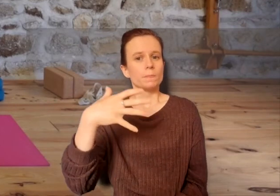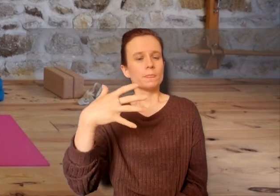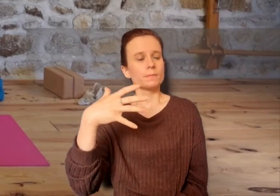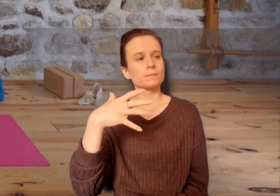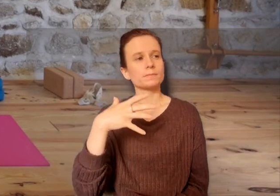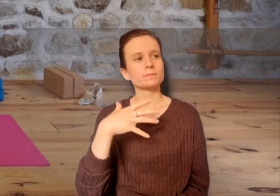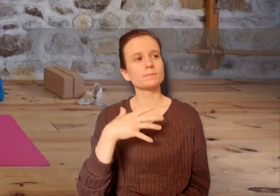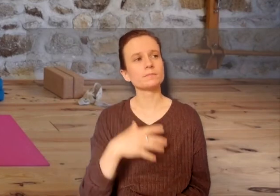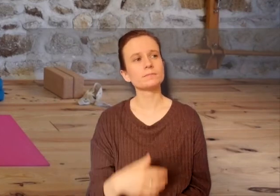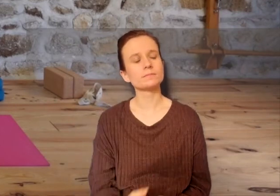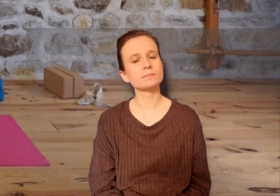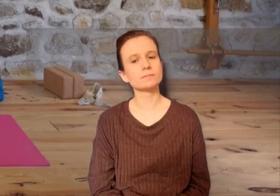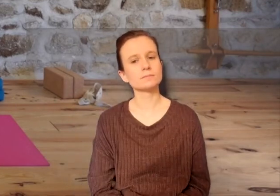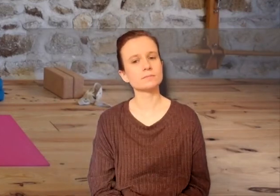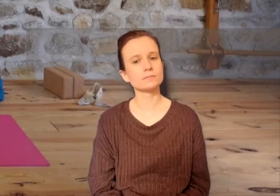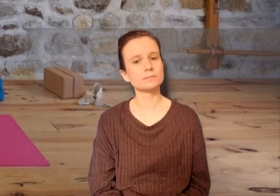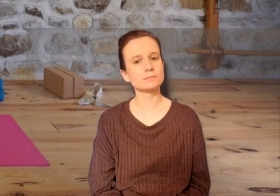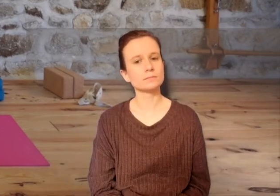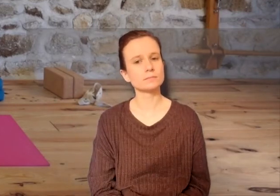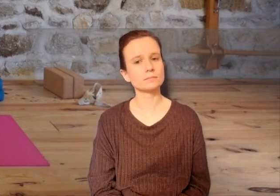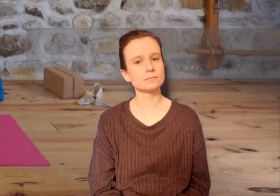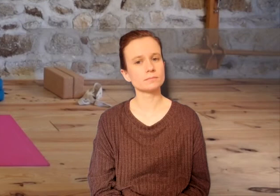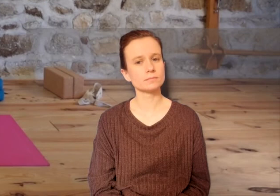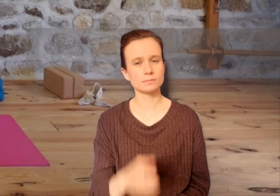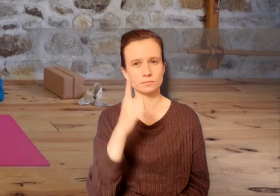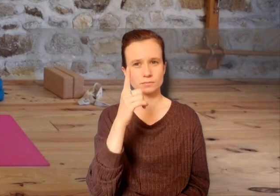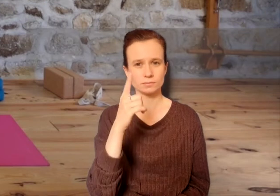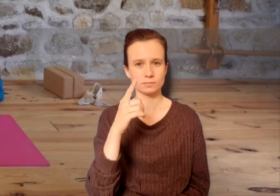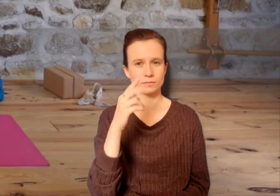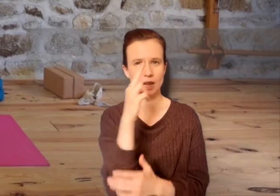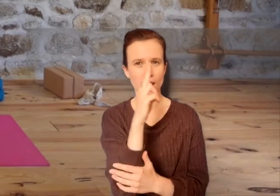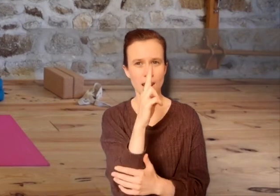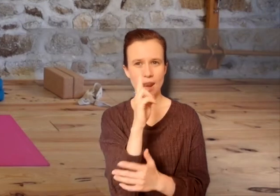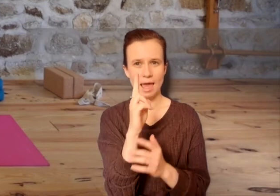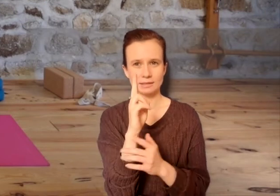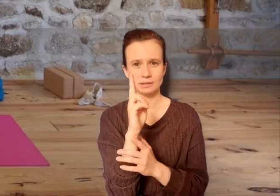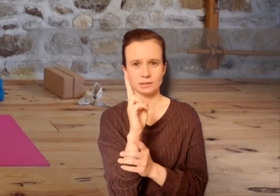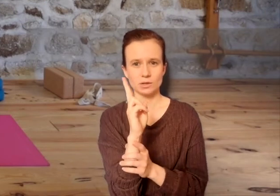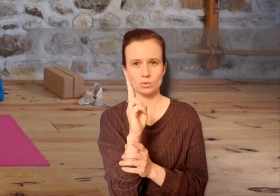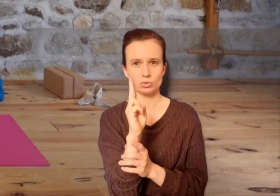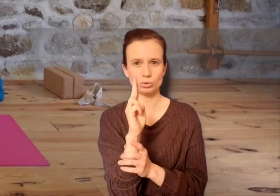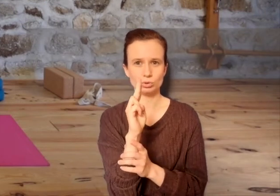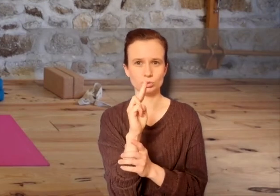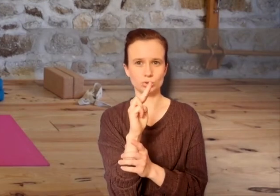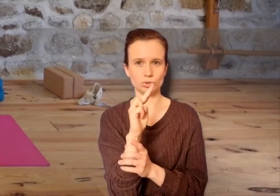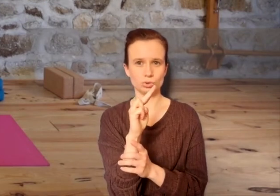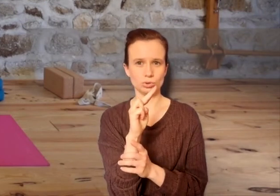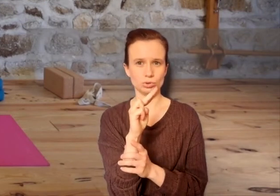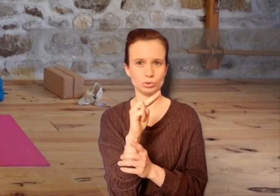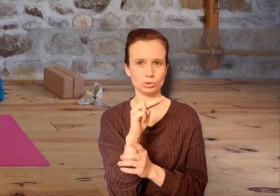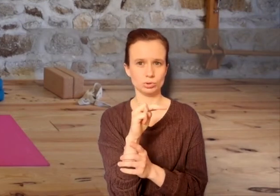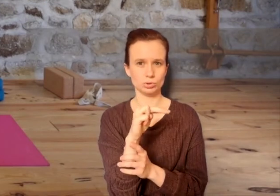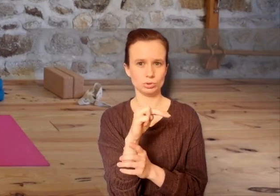One more breath here. Stay nice and tall. And then from there, you're going to keep lengthening through the body as you reach